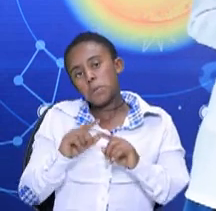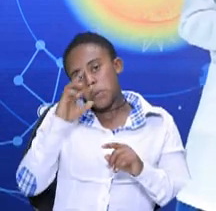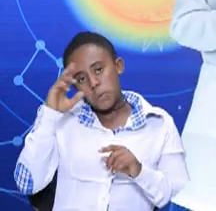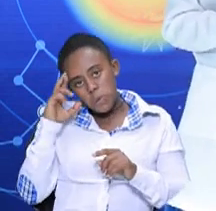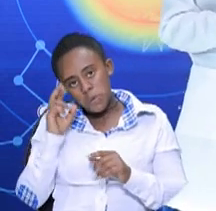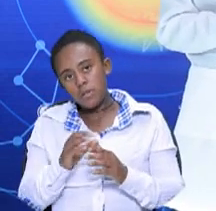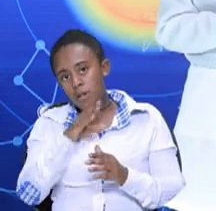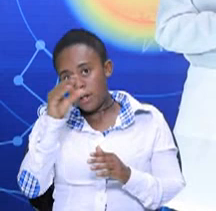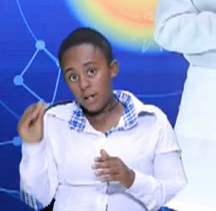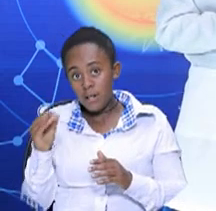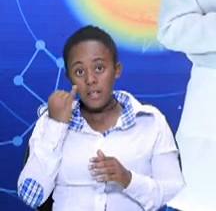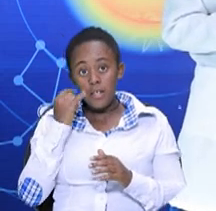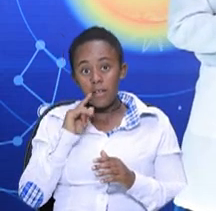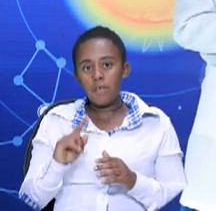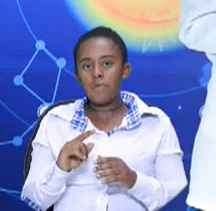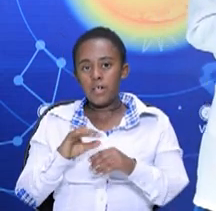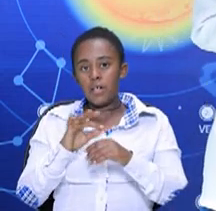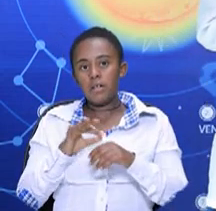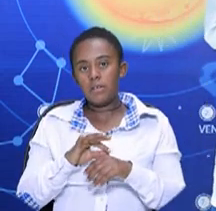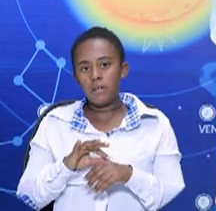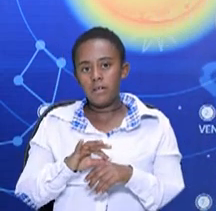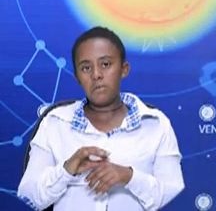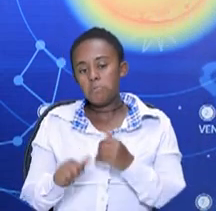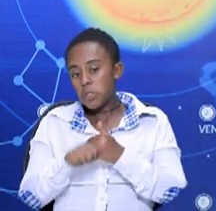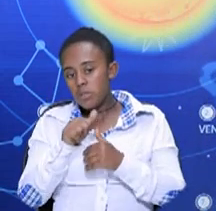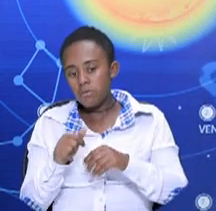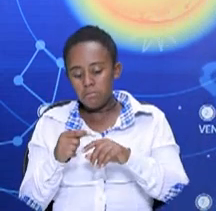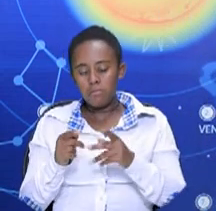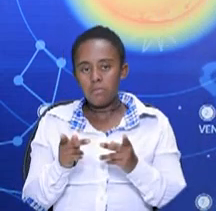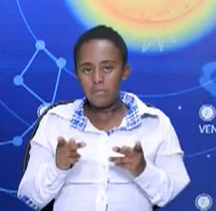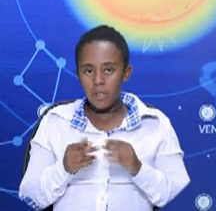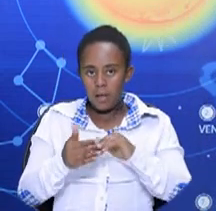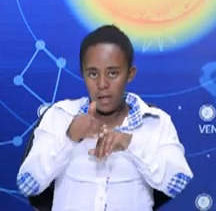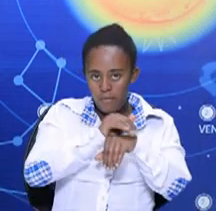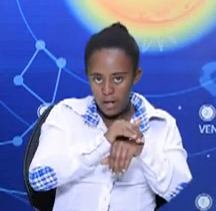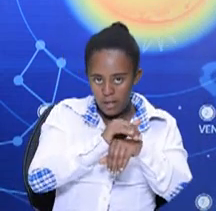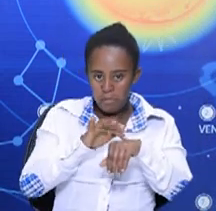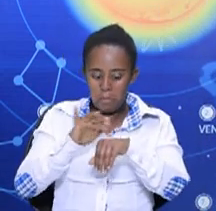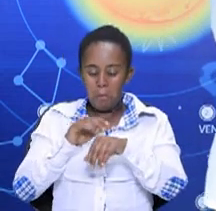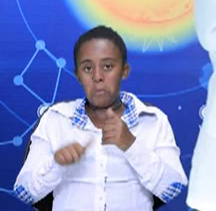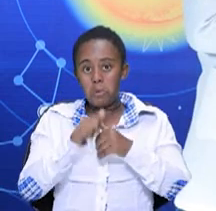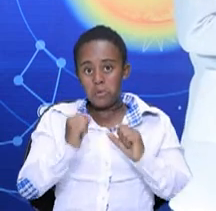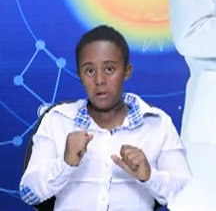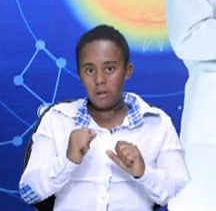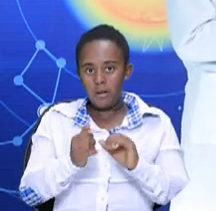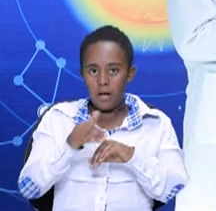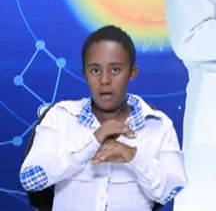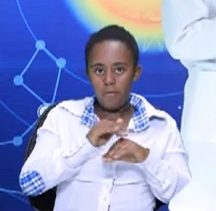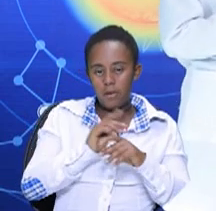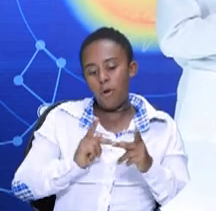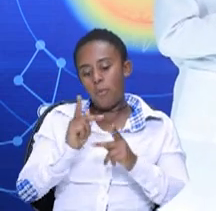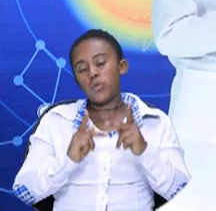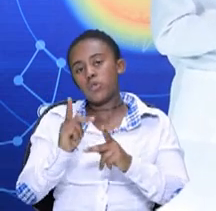condition, and if this injured part of the body start to cover by the